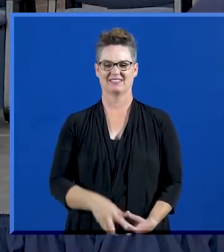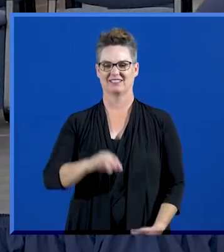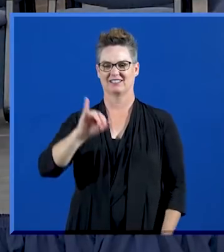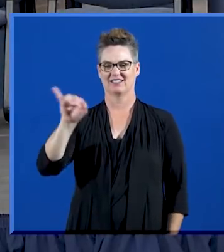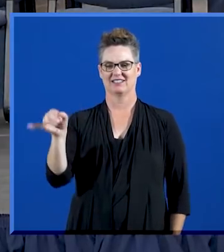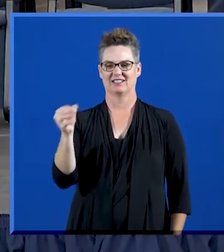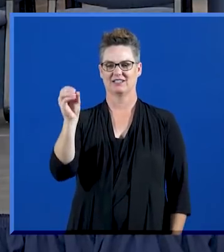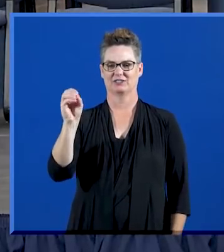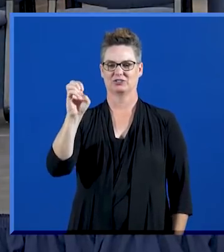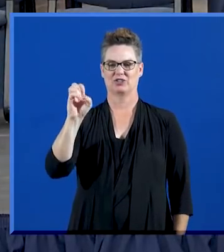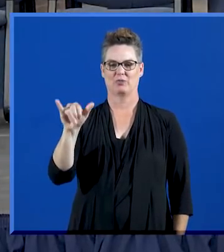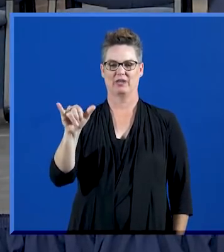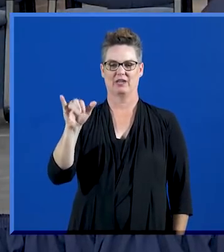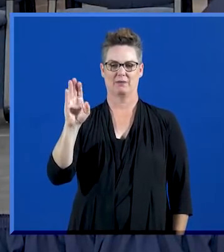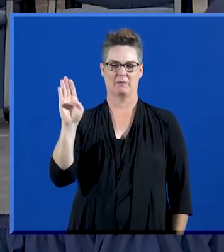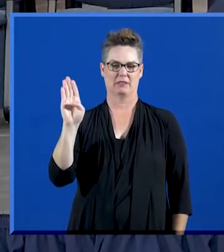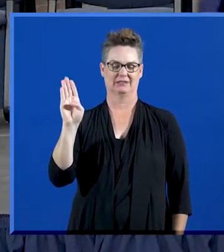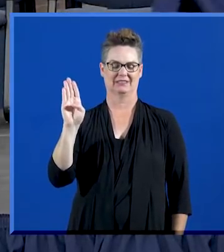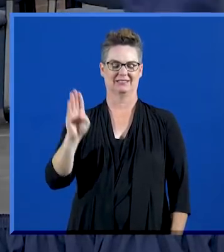Joey Boston.